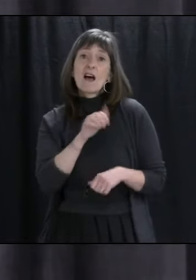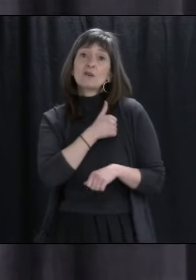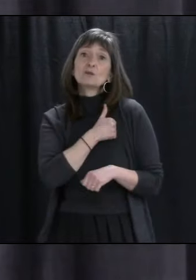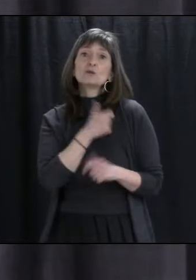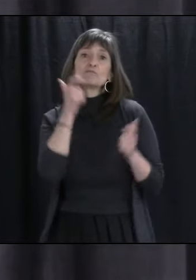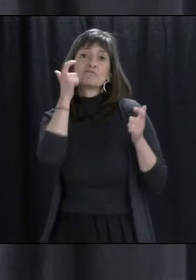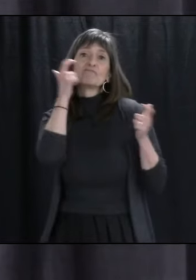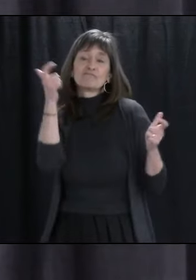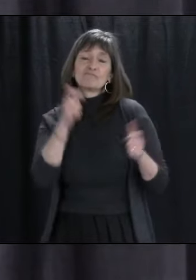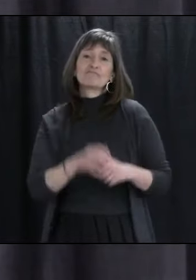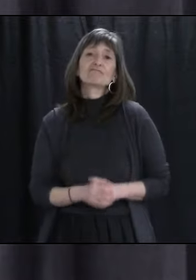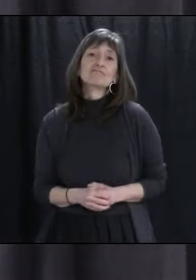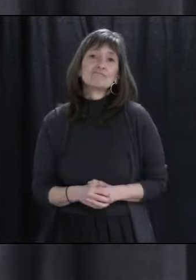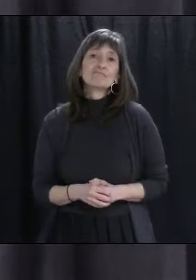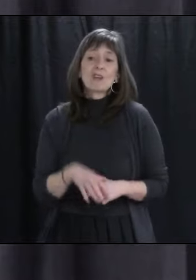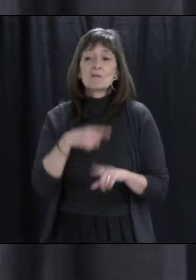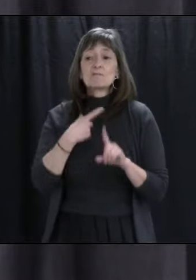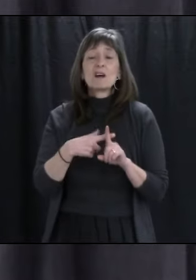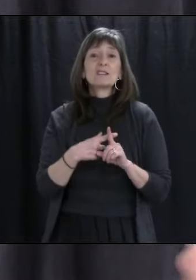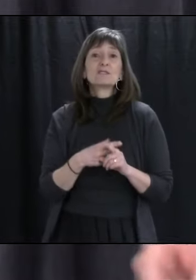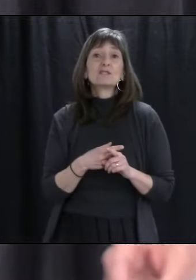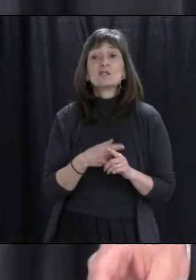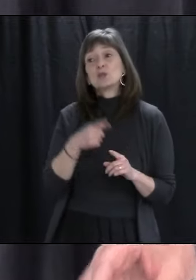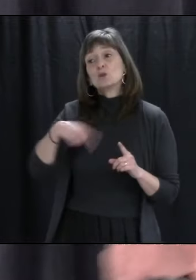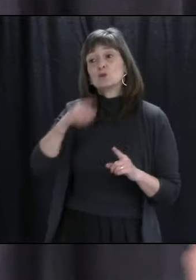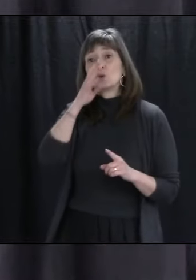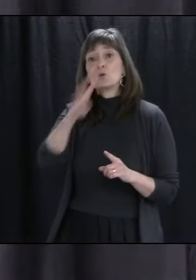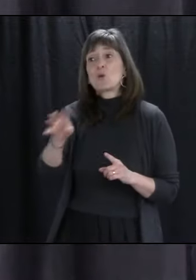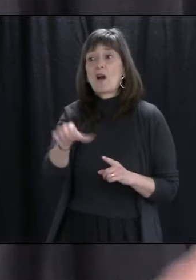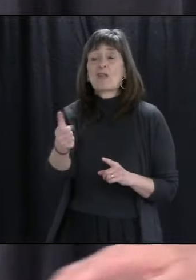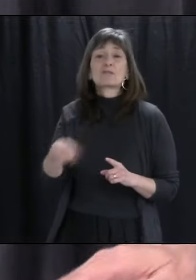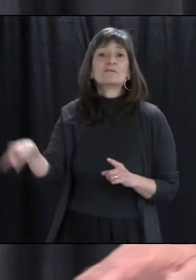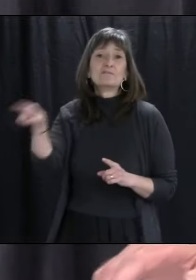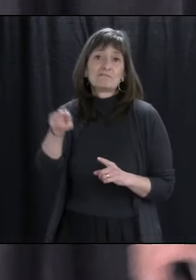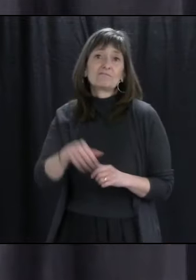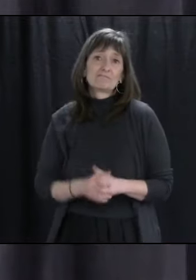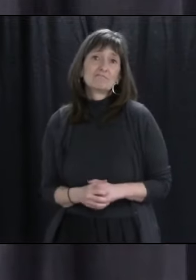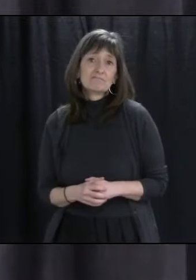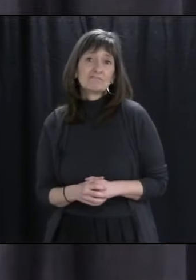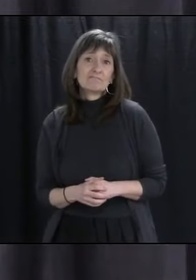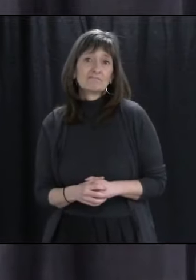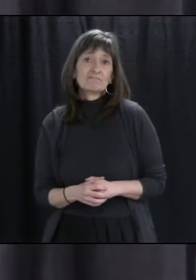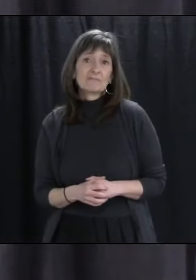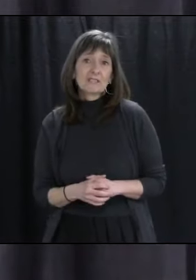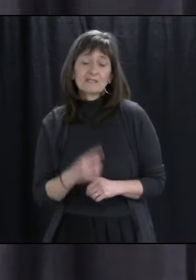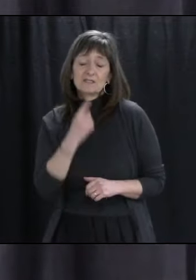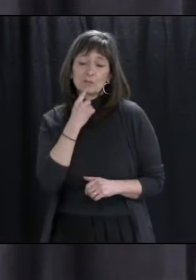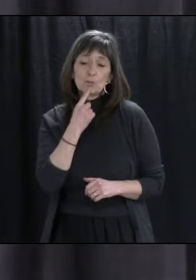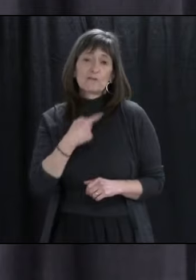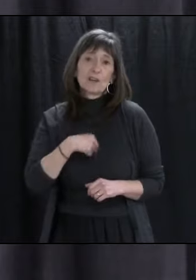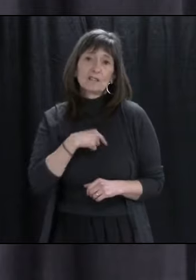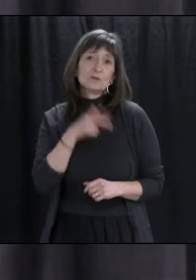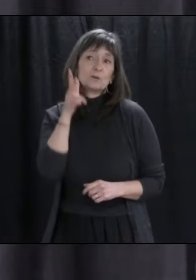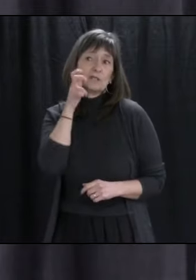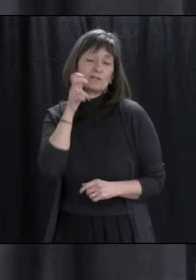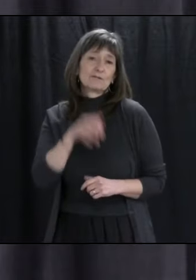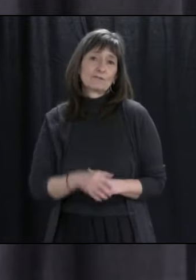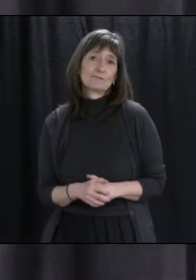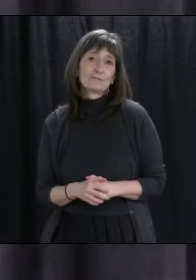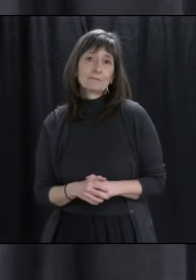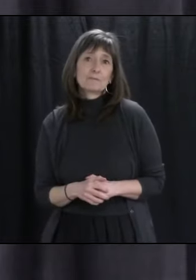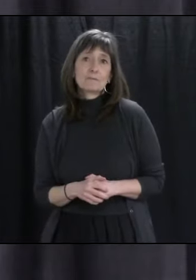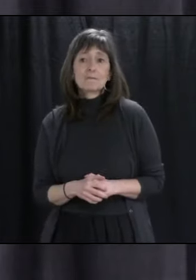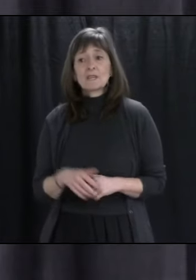is ignorant. And it is extremely disappointing. In our society, we have a vulnerable